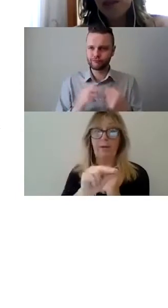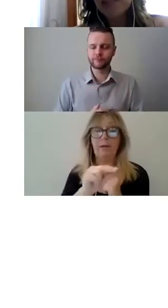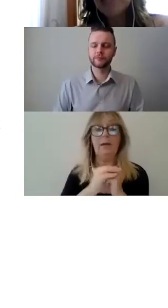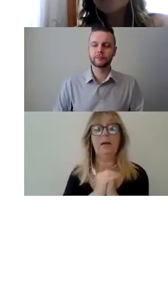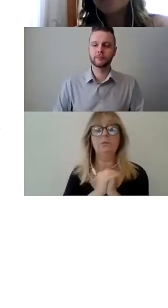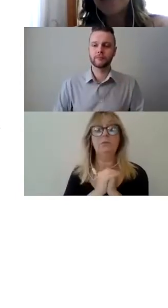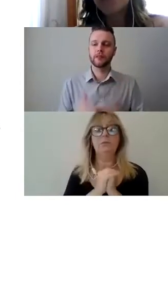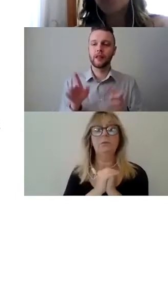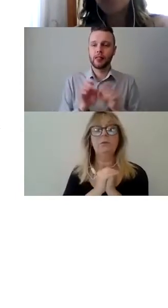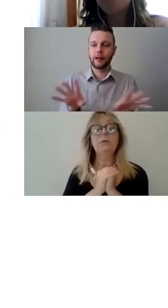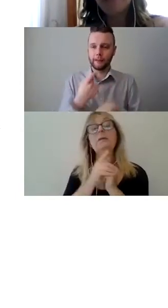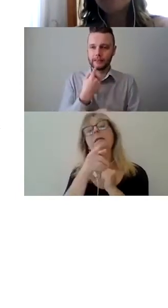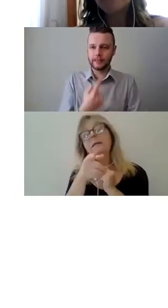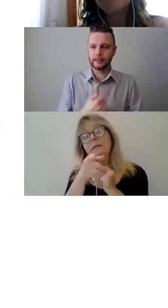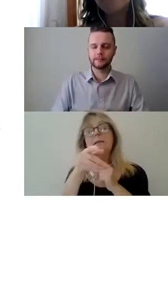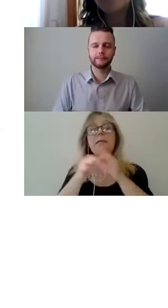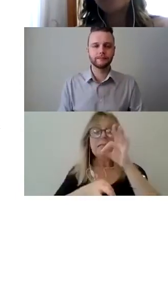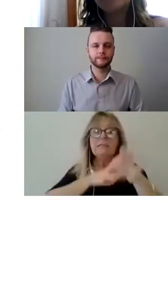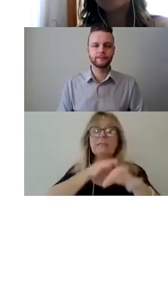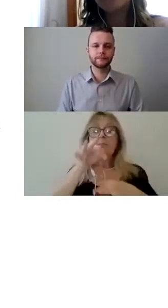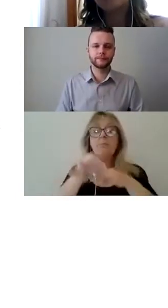As already mentioned,